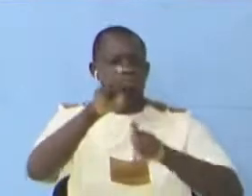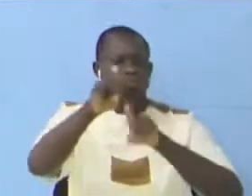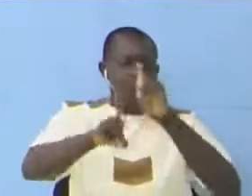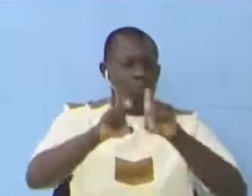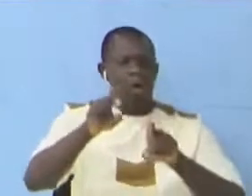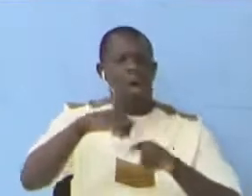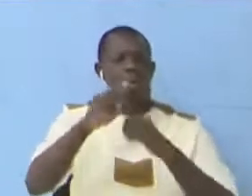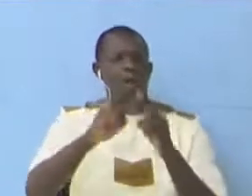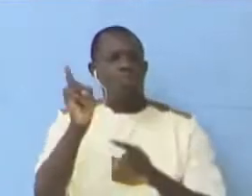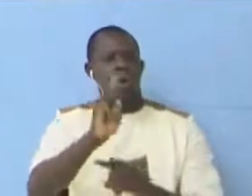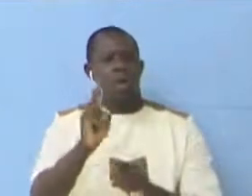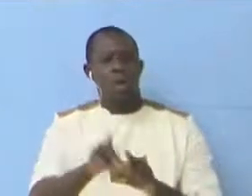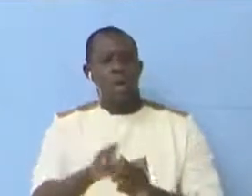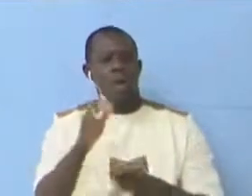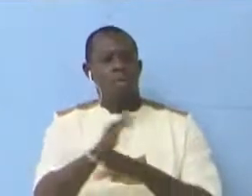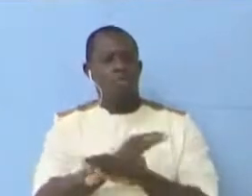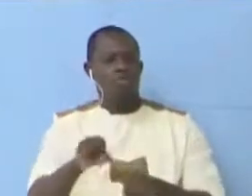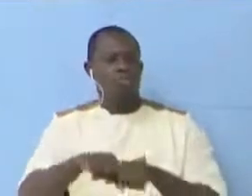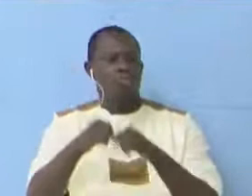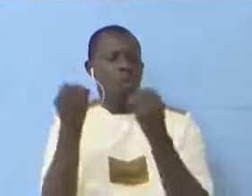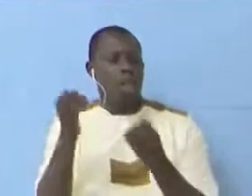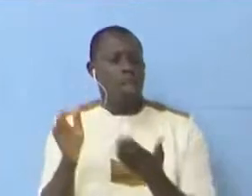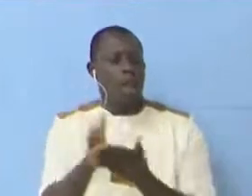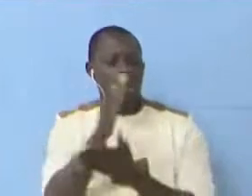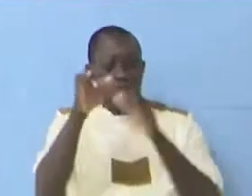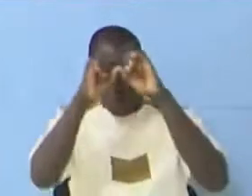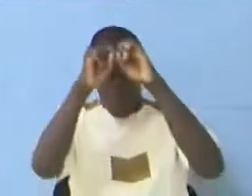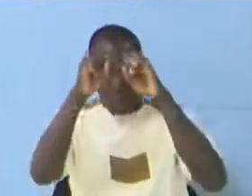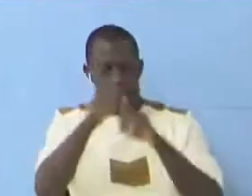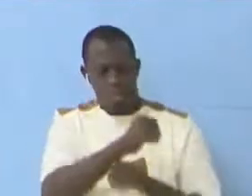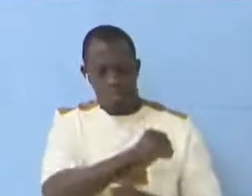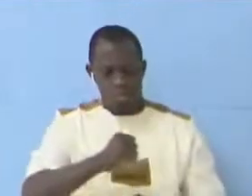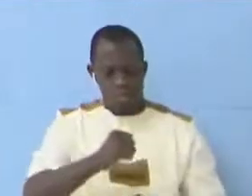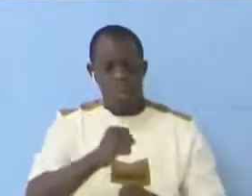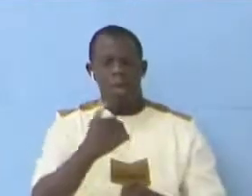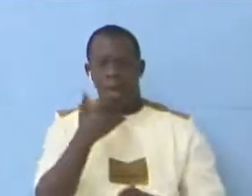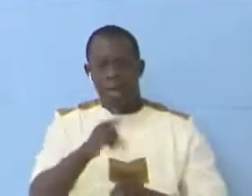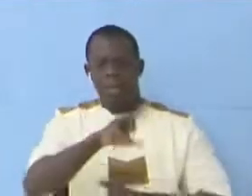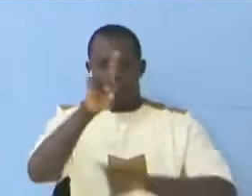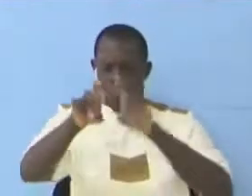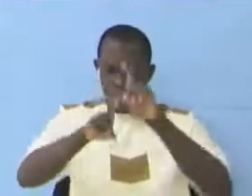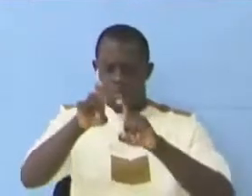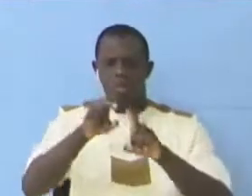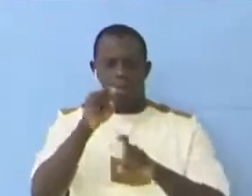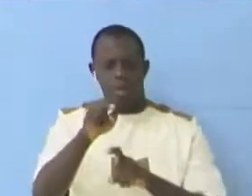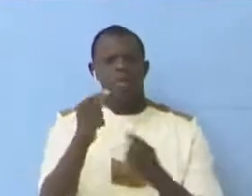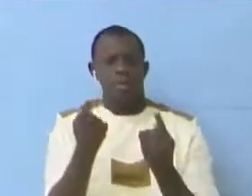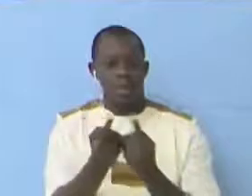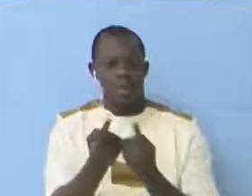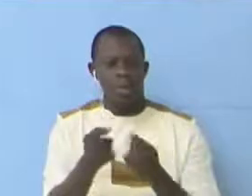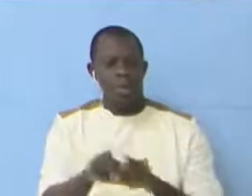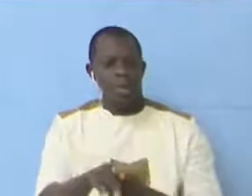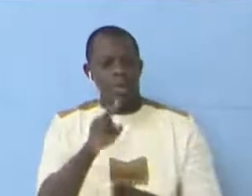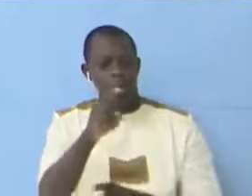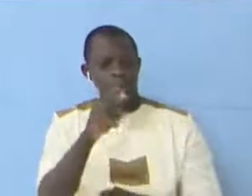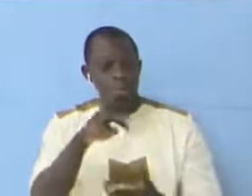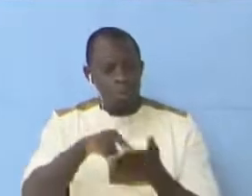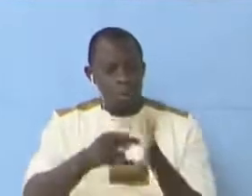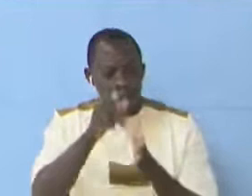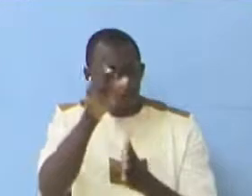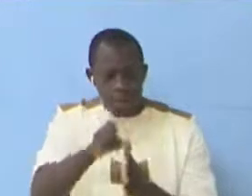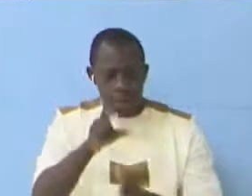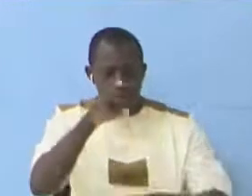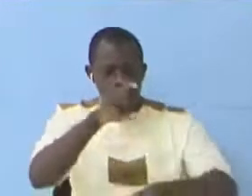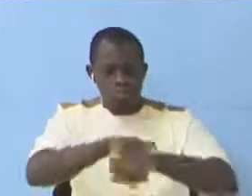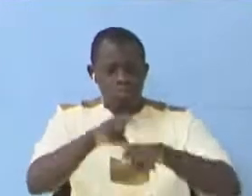about his coup. maanaam daal mu ngi doon wax li nga xam ne ni mu ngi jëm ci wàlli coup bu antuwut boobu. You mean he was in handcuffs? Yes, he was